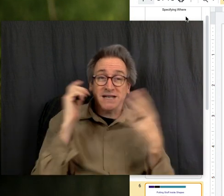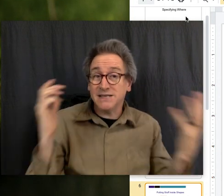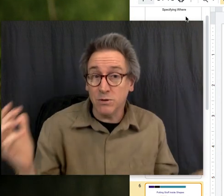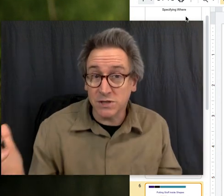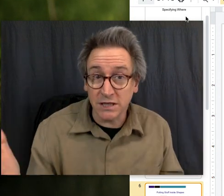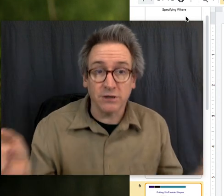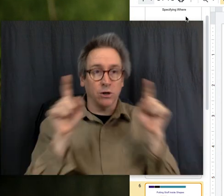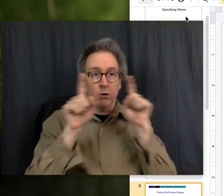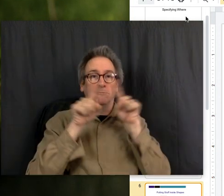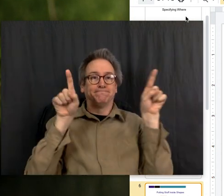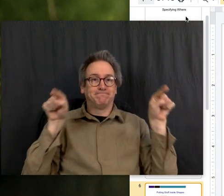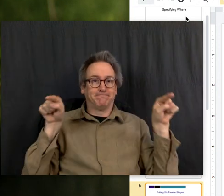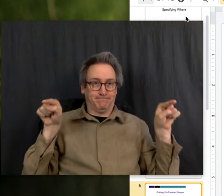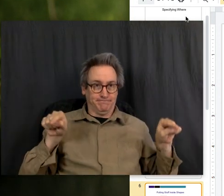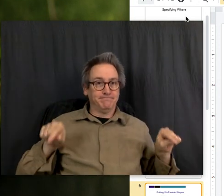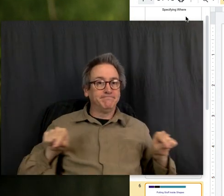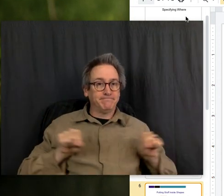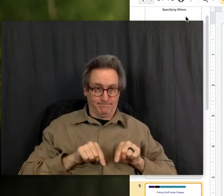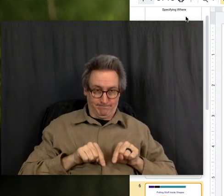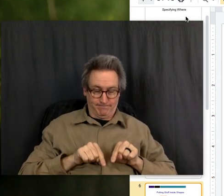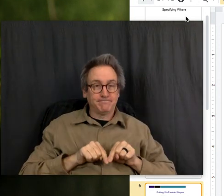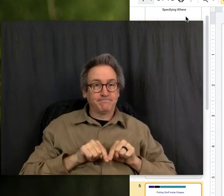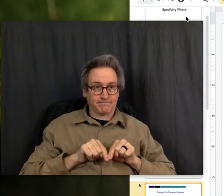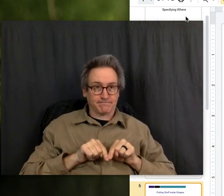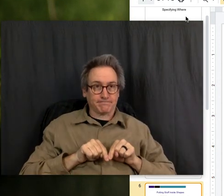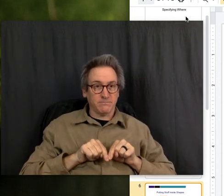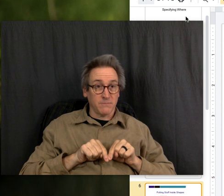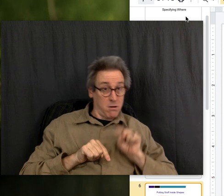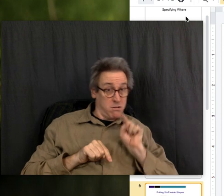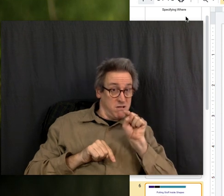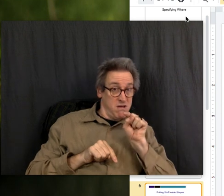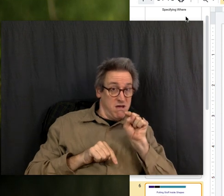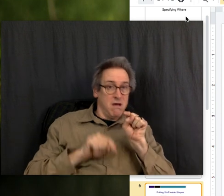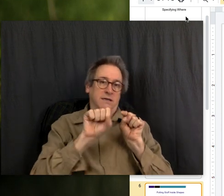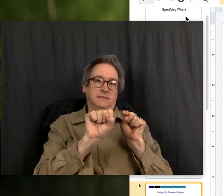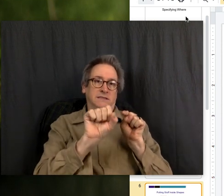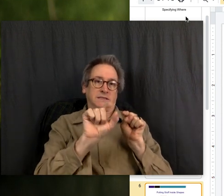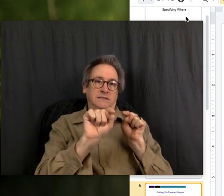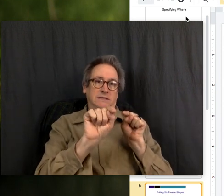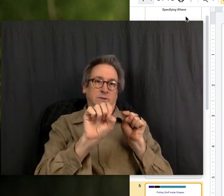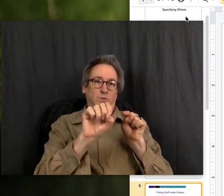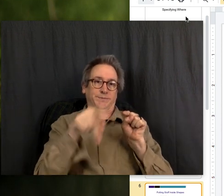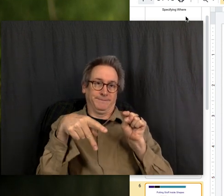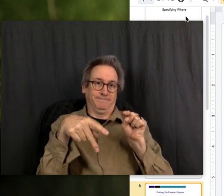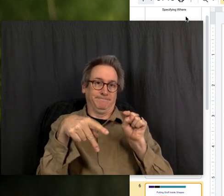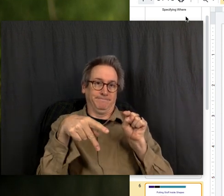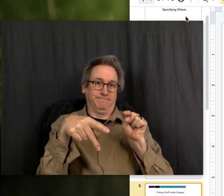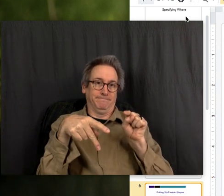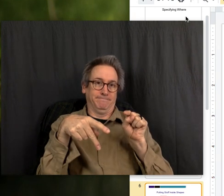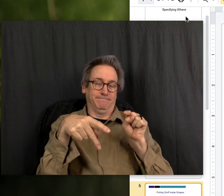So that's the most clear. So